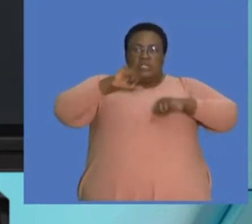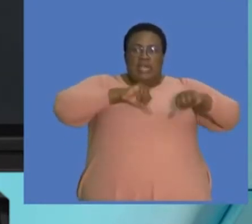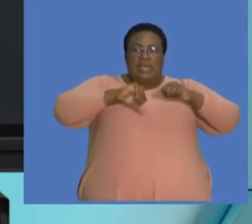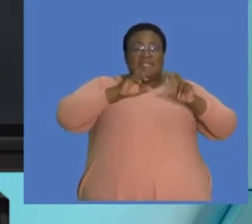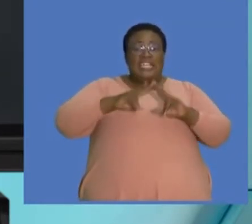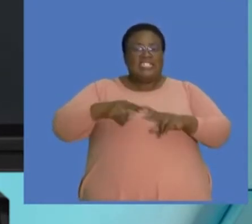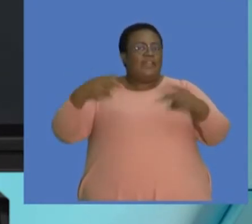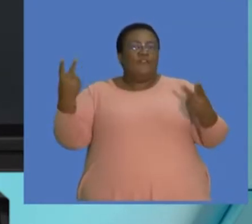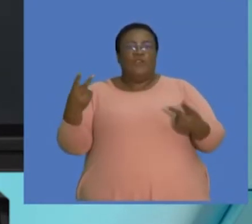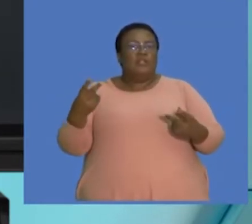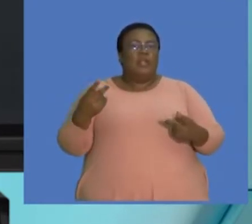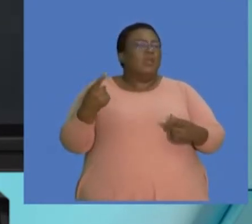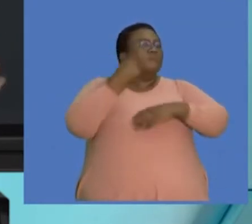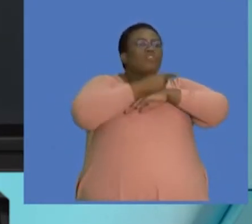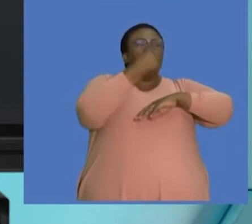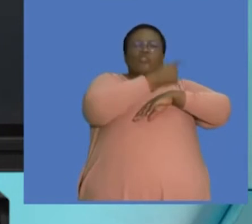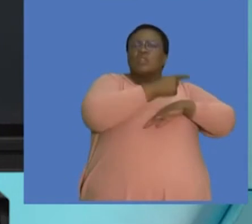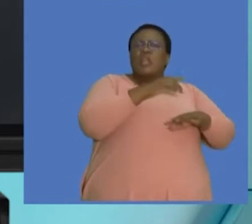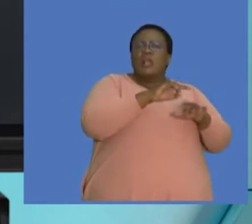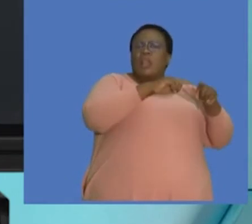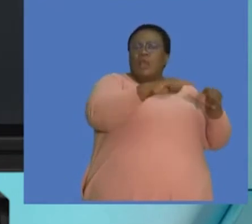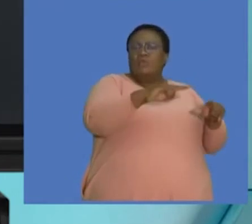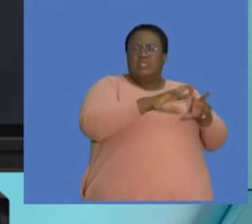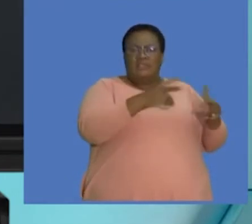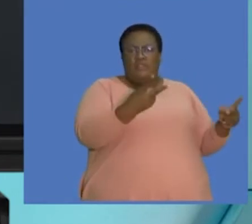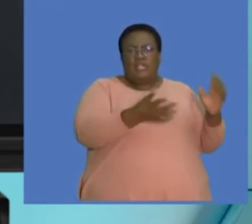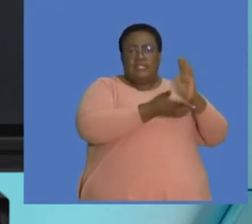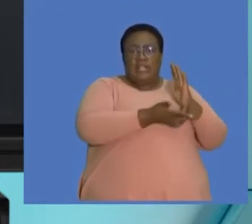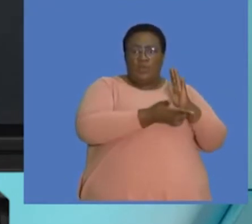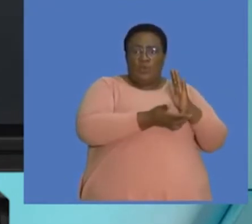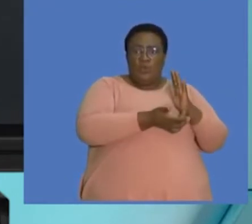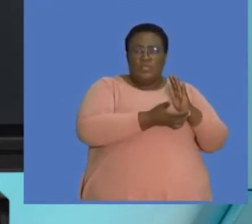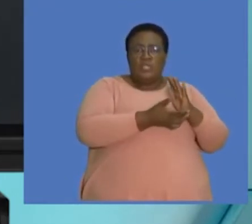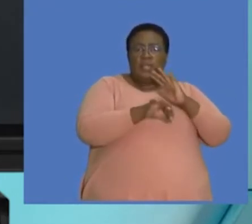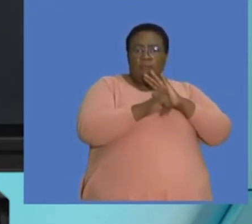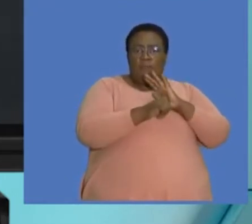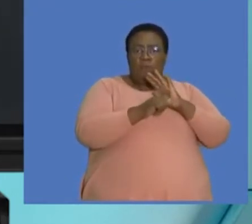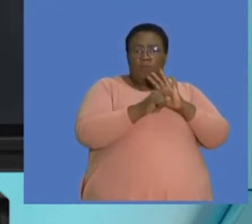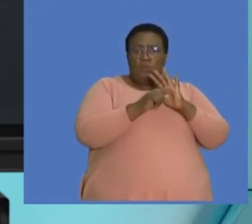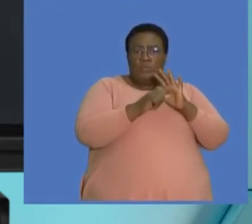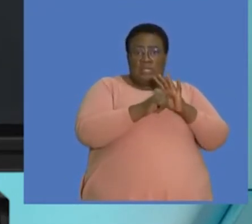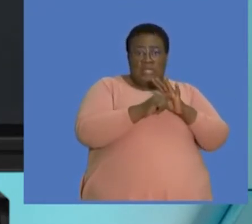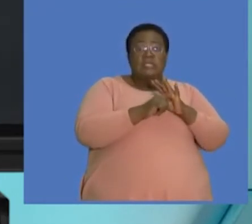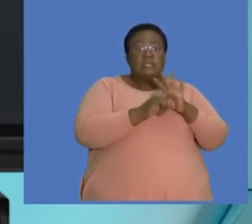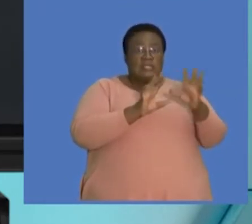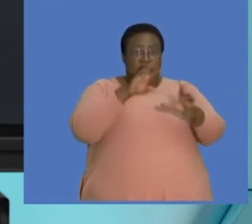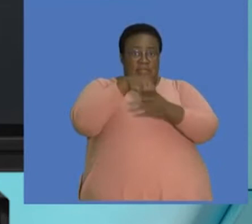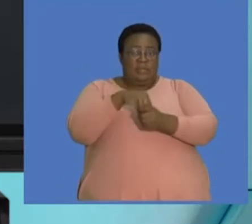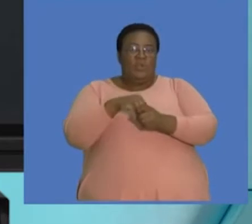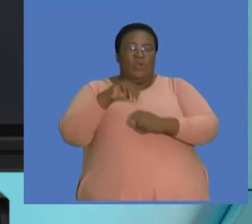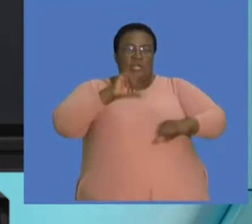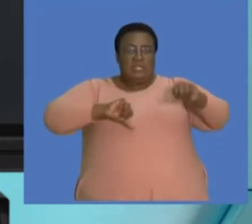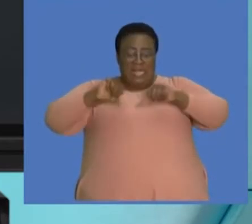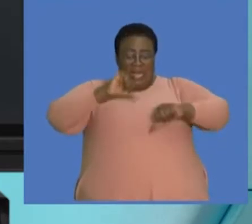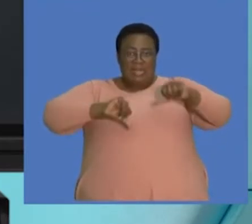definitely differ from the everyday spoken language. So terminology, a very, very critical component of science, which forms